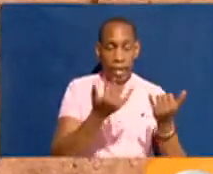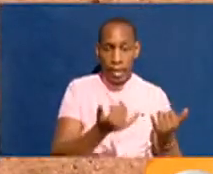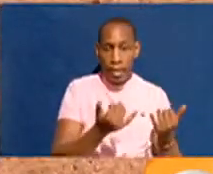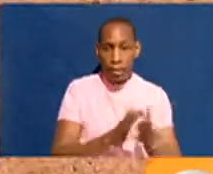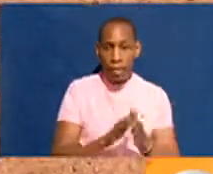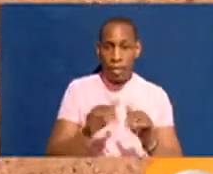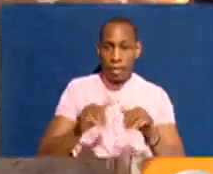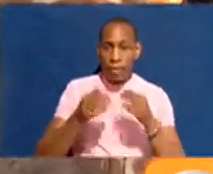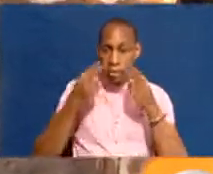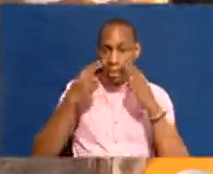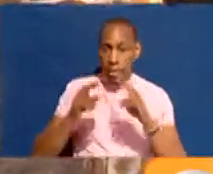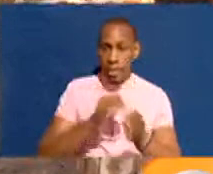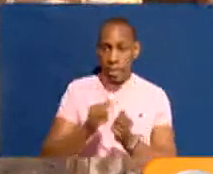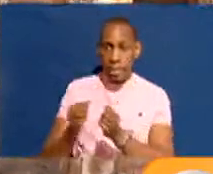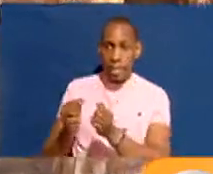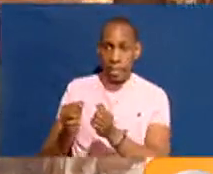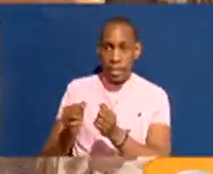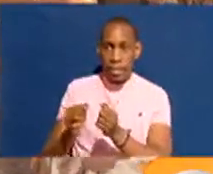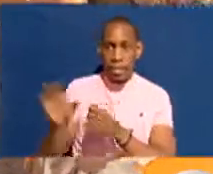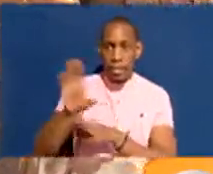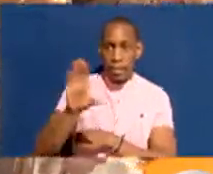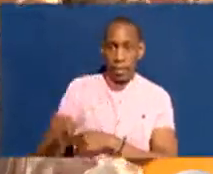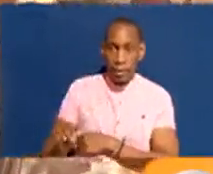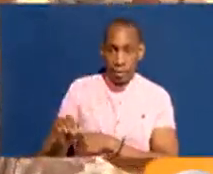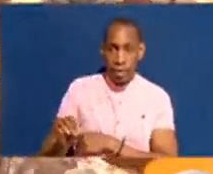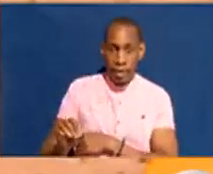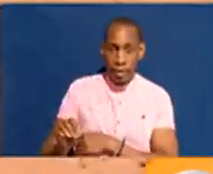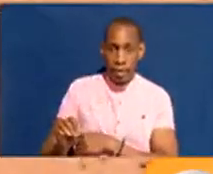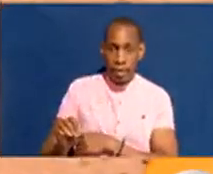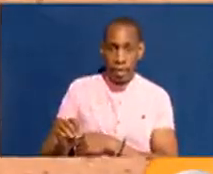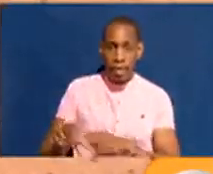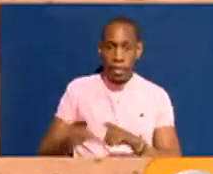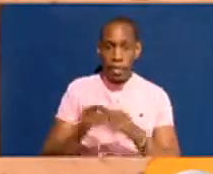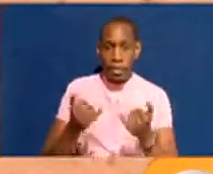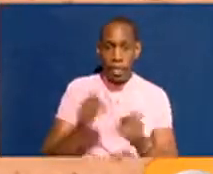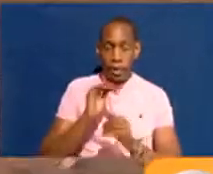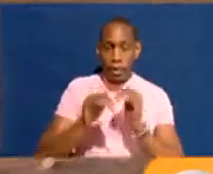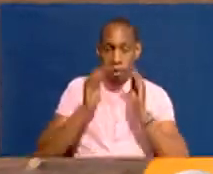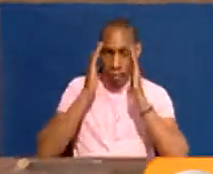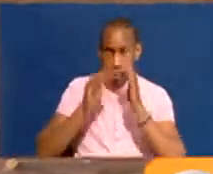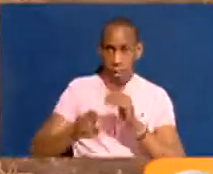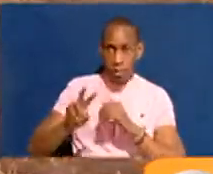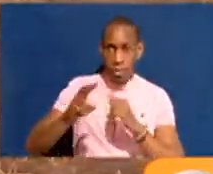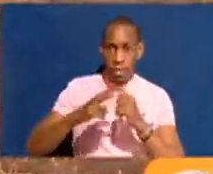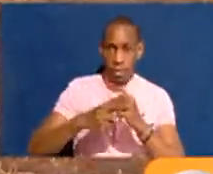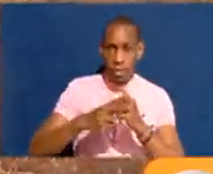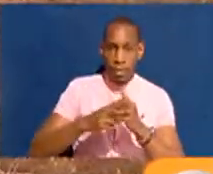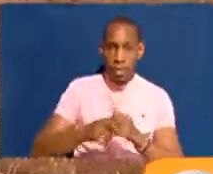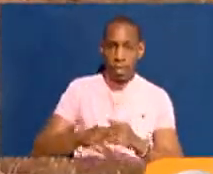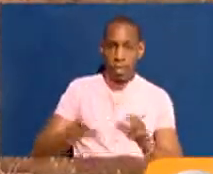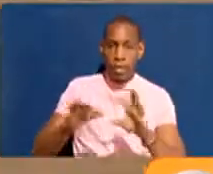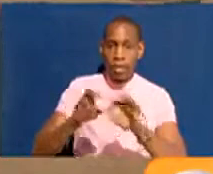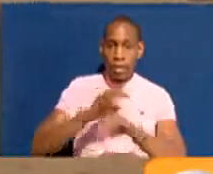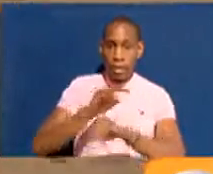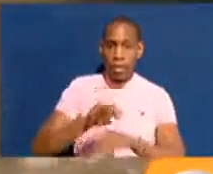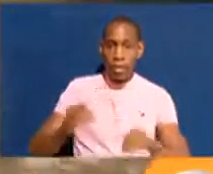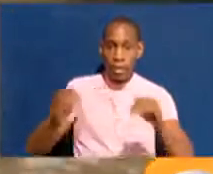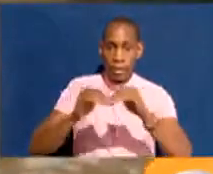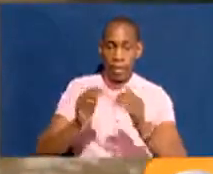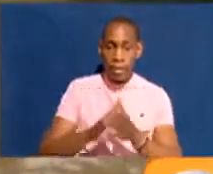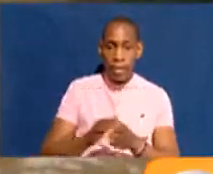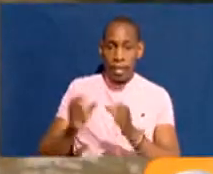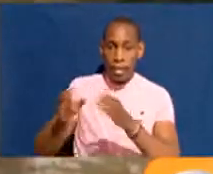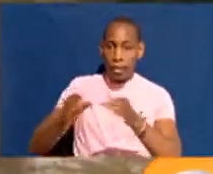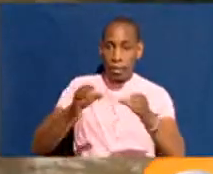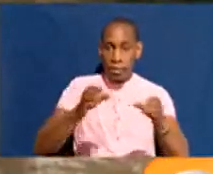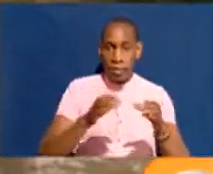a wait-and-see strategy for the African continent, with all focus on the 27th United Nations Conference of